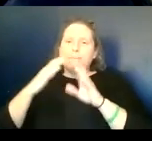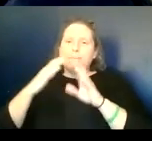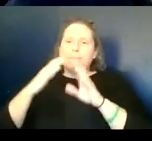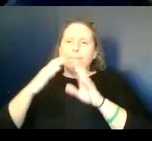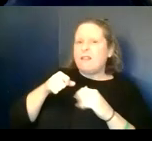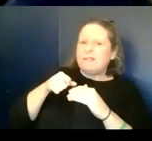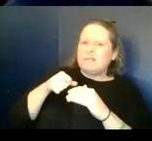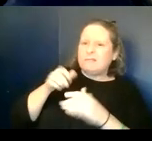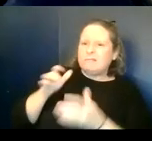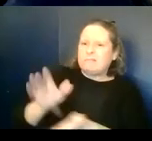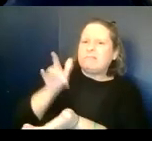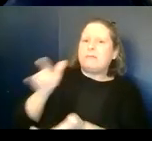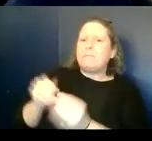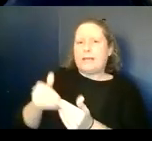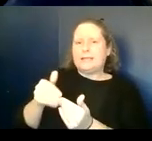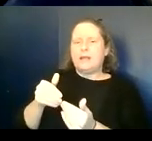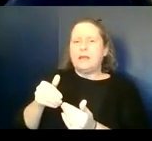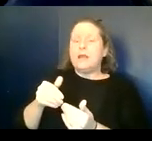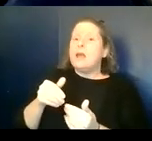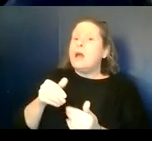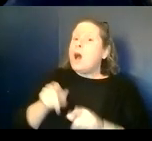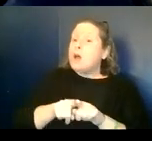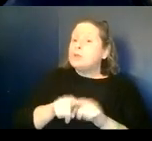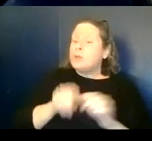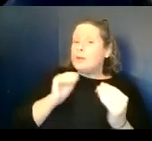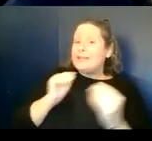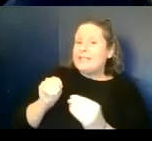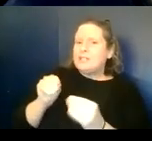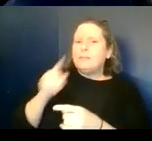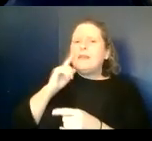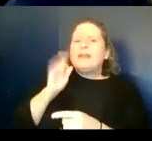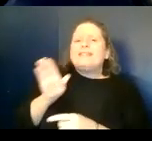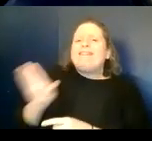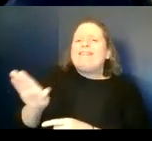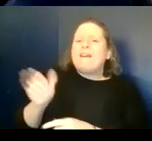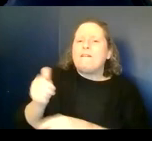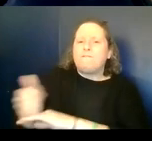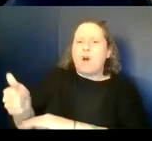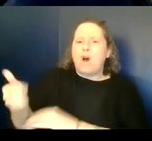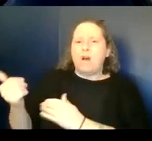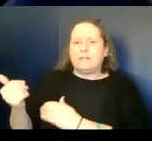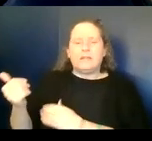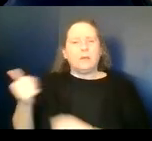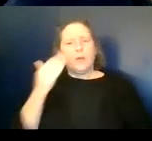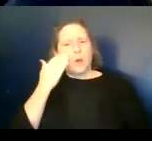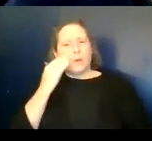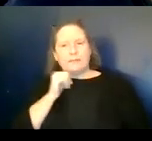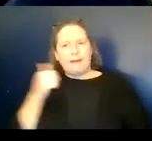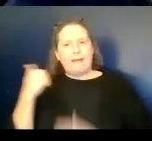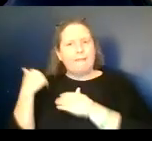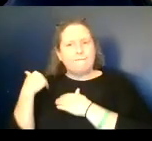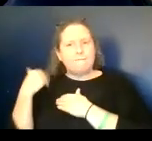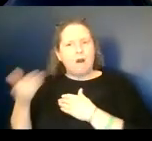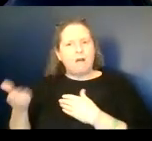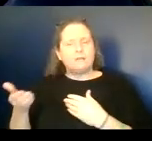fault. And we know again that that's not a person's fault. So some of the other barriers are a lack of sex ed,